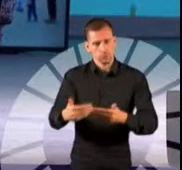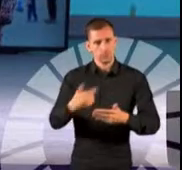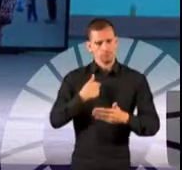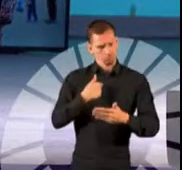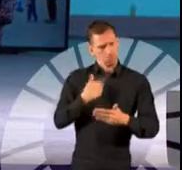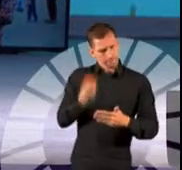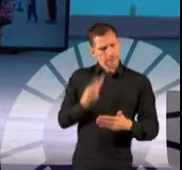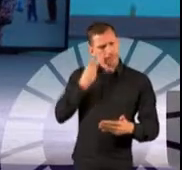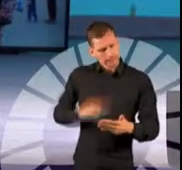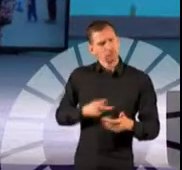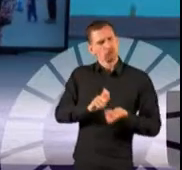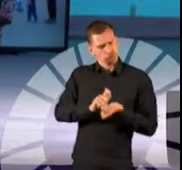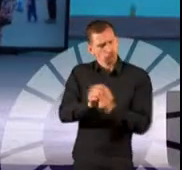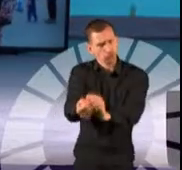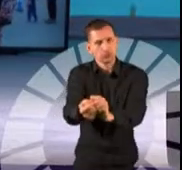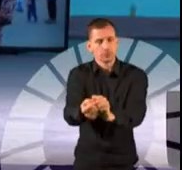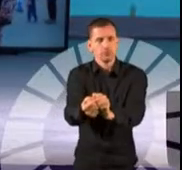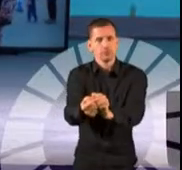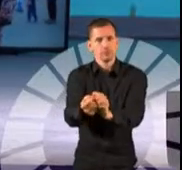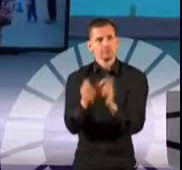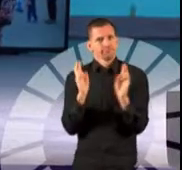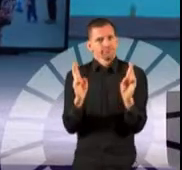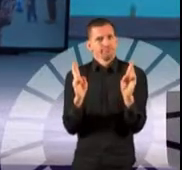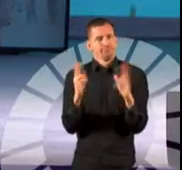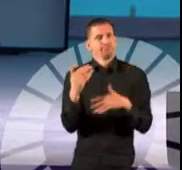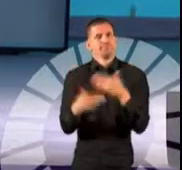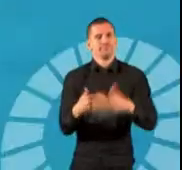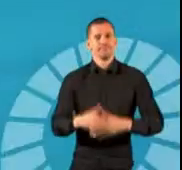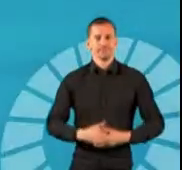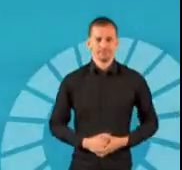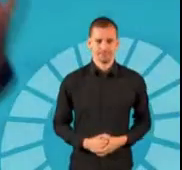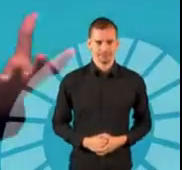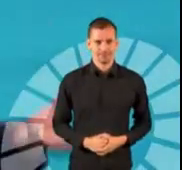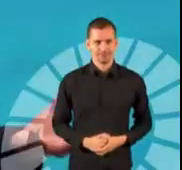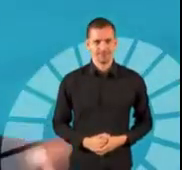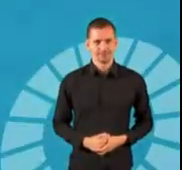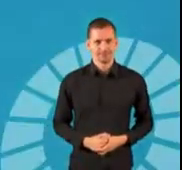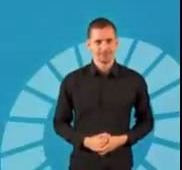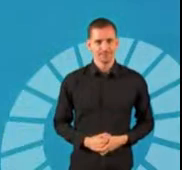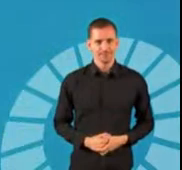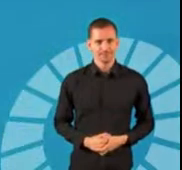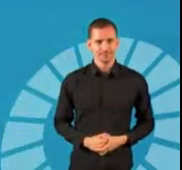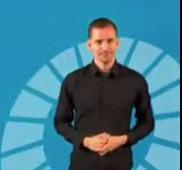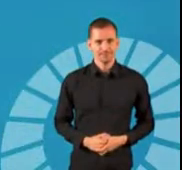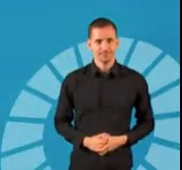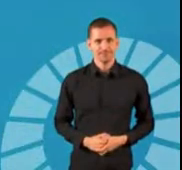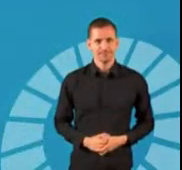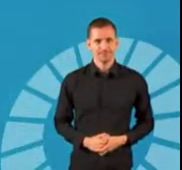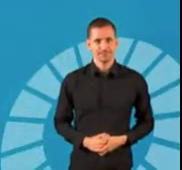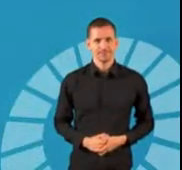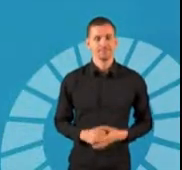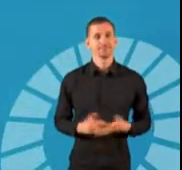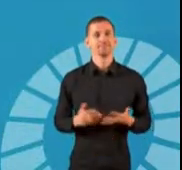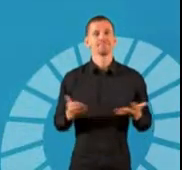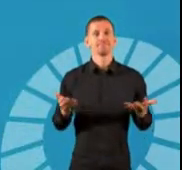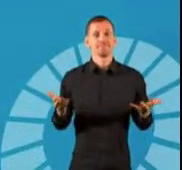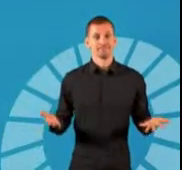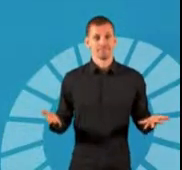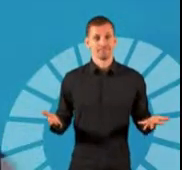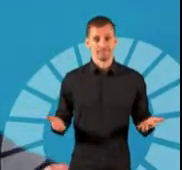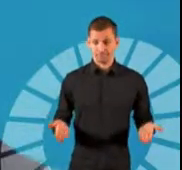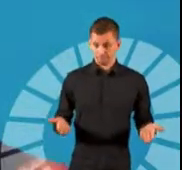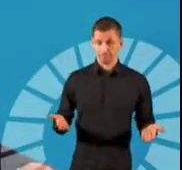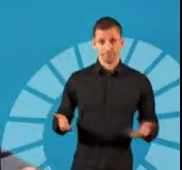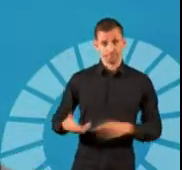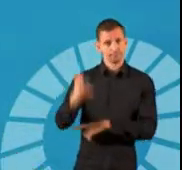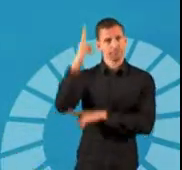as we start off this forum, dear world, the Paris Forum is not the end, it's just the beginning. And